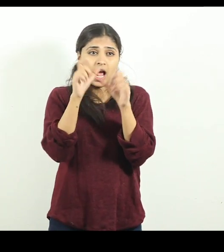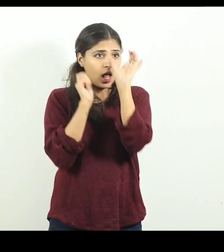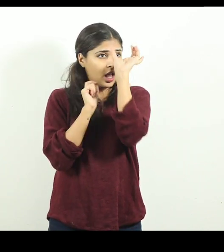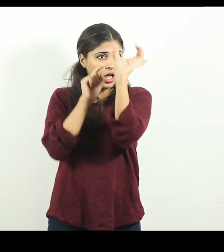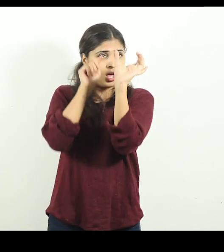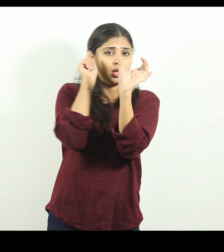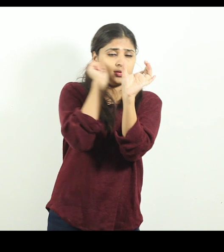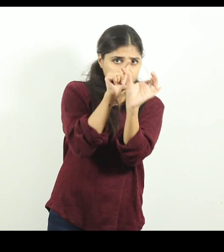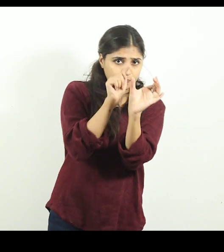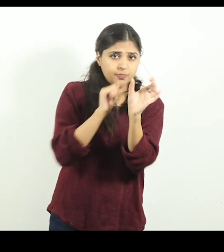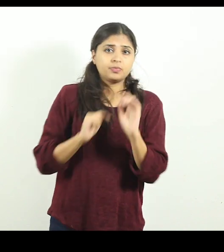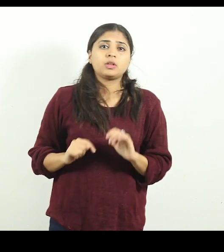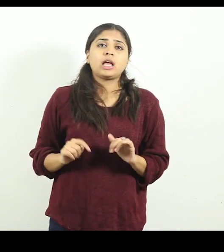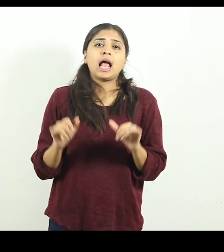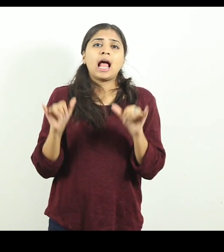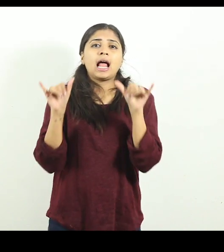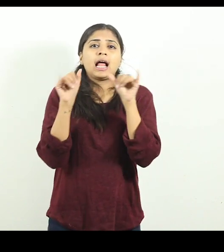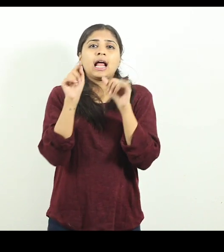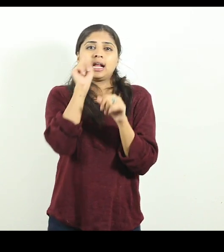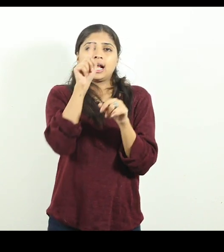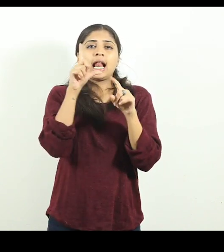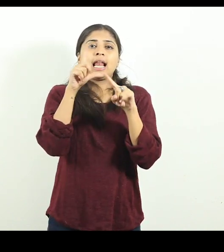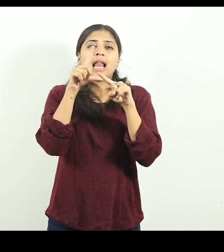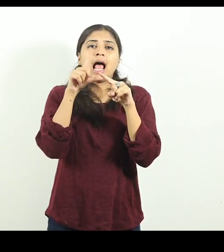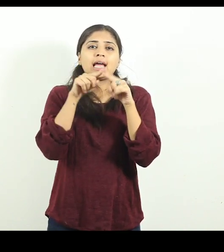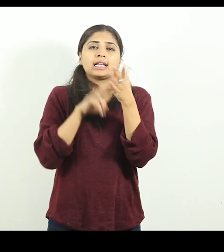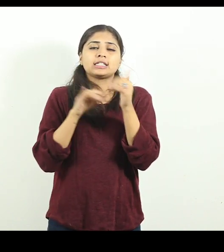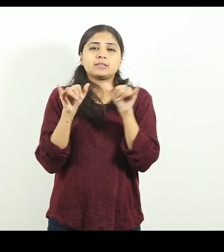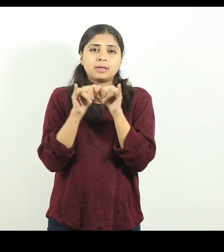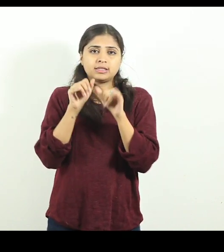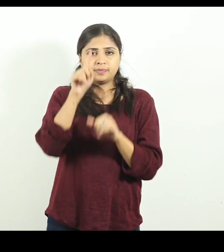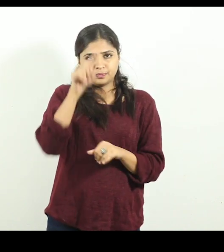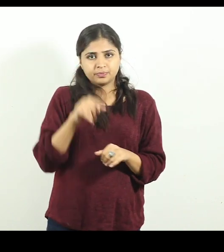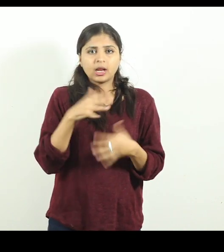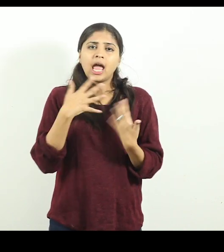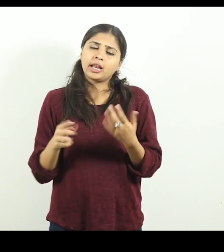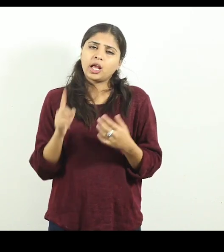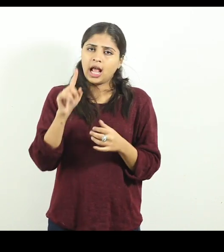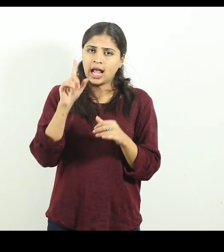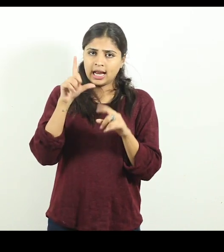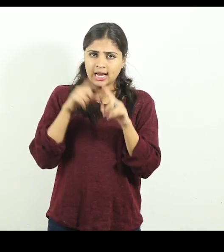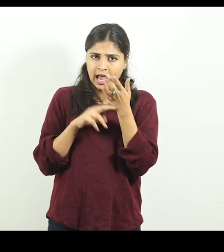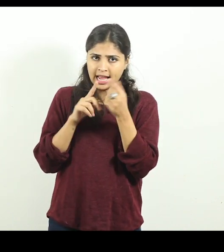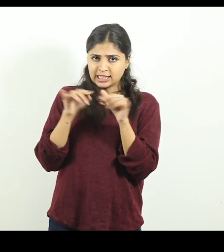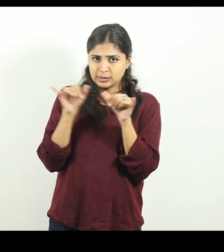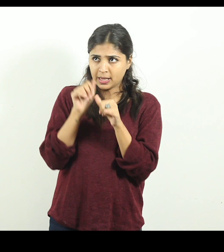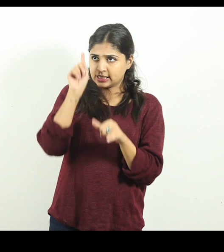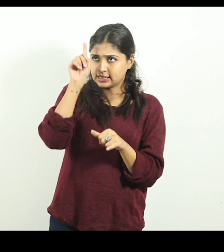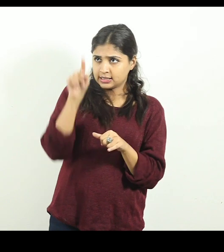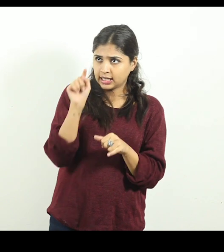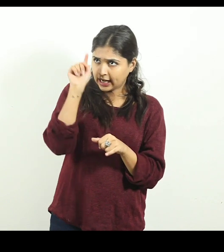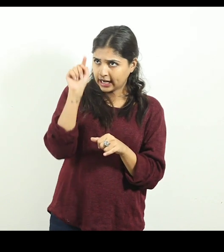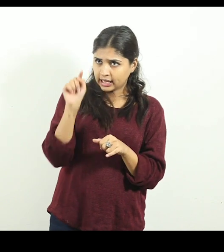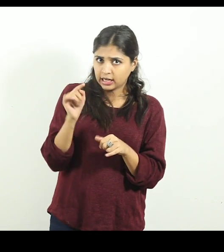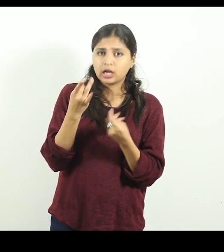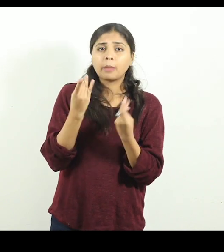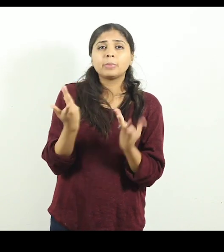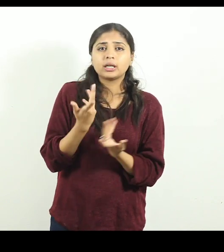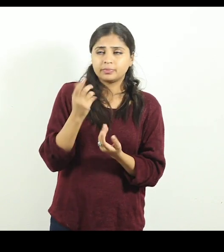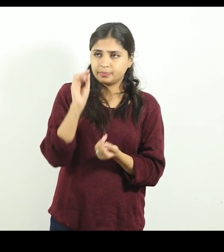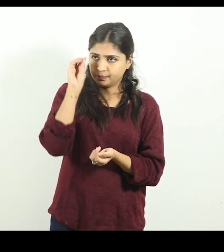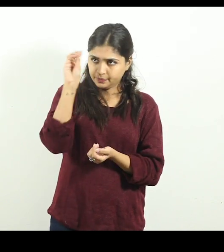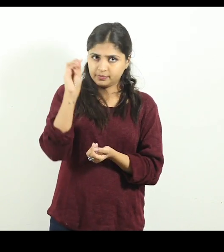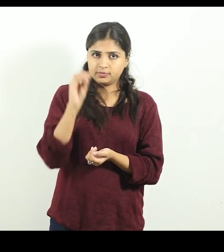of the following. Click the number of line spaces that you want. Click the number of line spaces that you want.